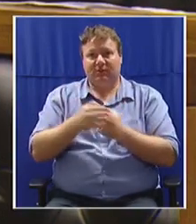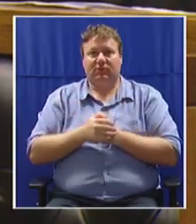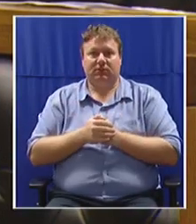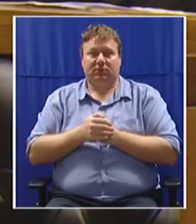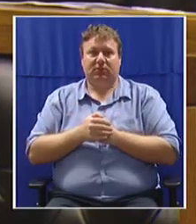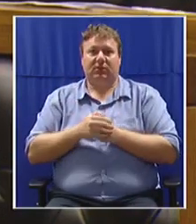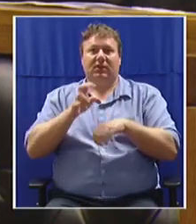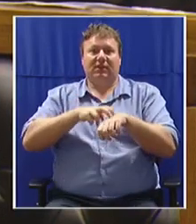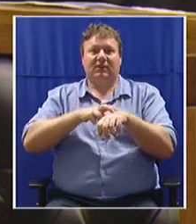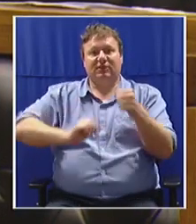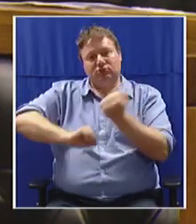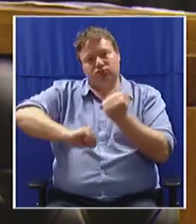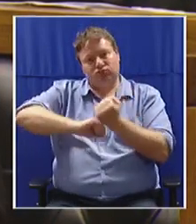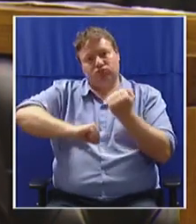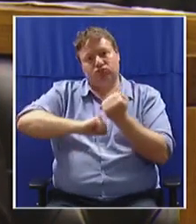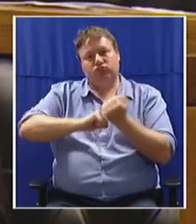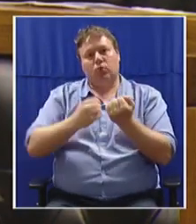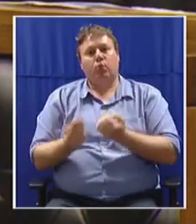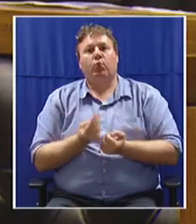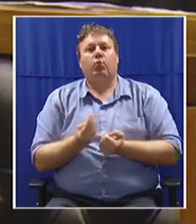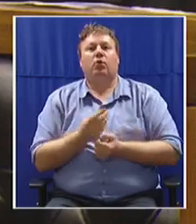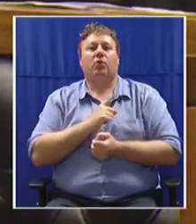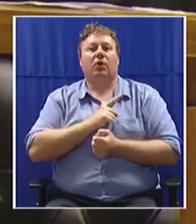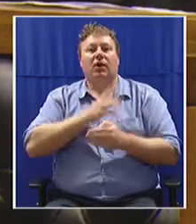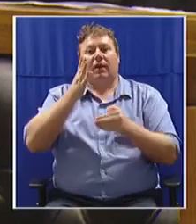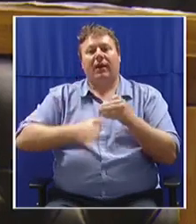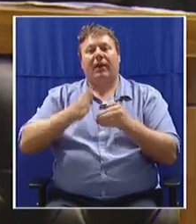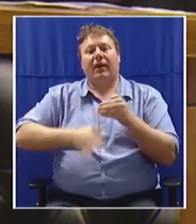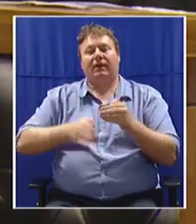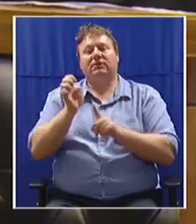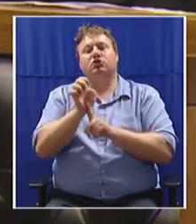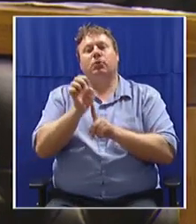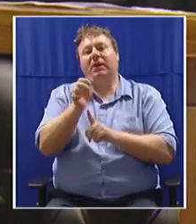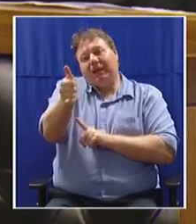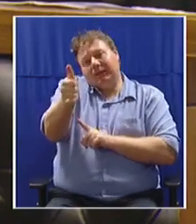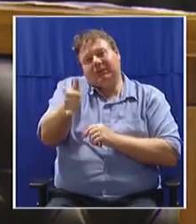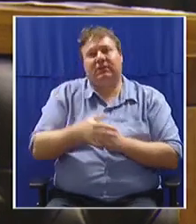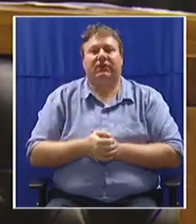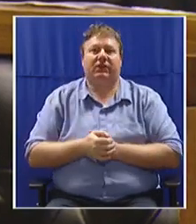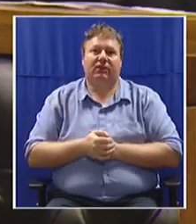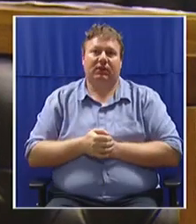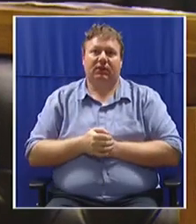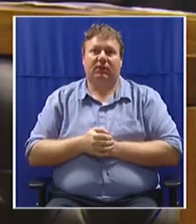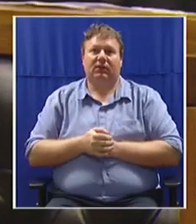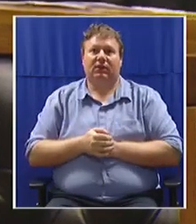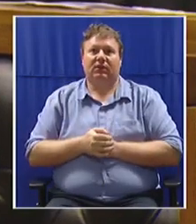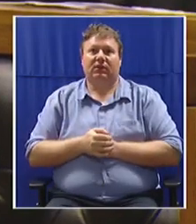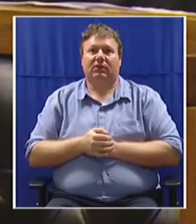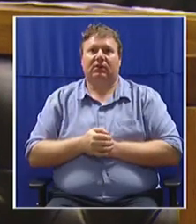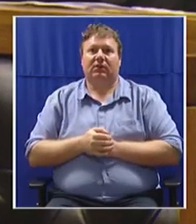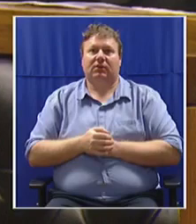abancane abaqala amabhizinisi wabo. Futhi ke okunye kufuna sikugcizelela ukuthi abantu